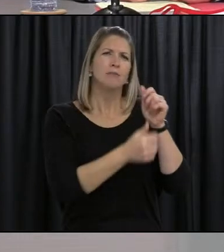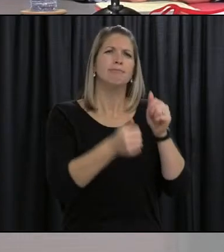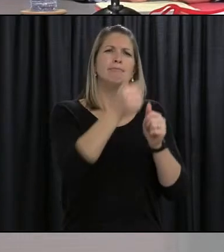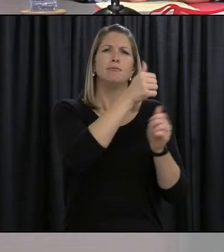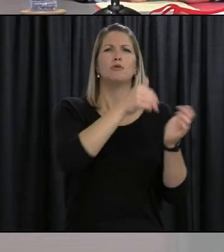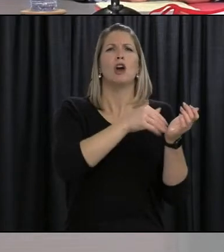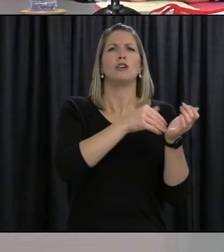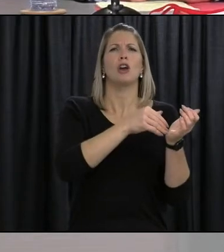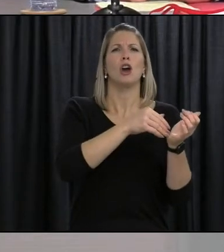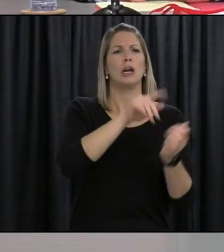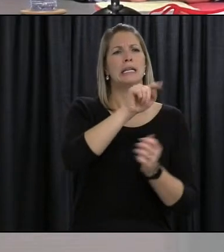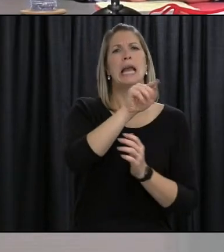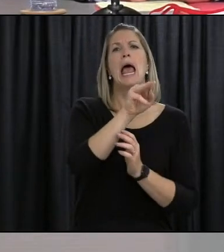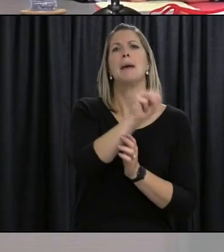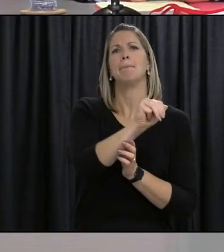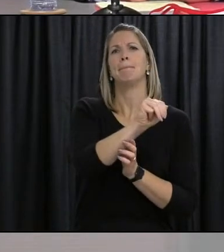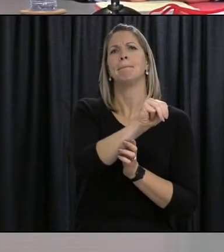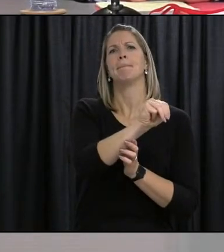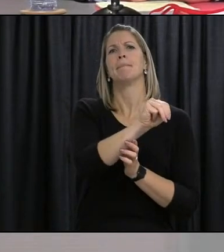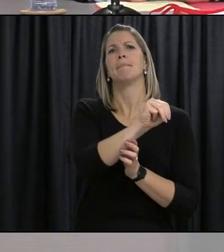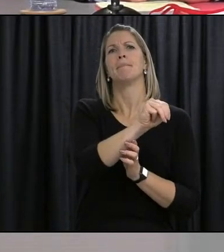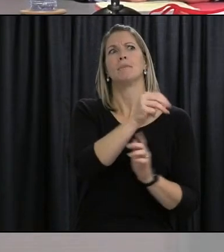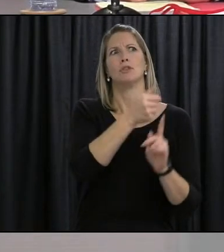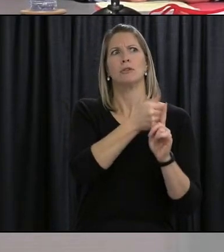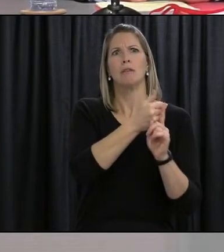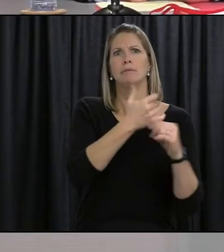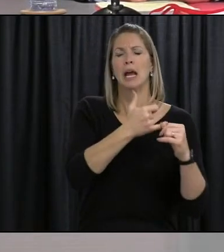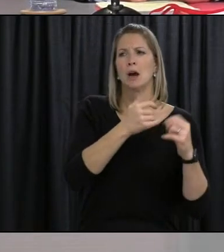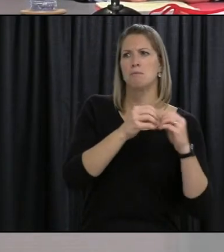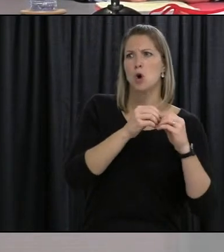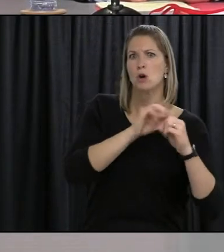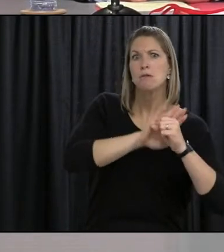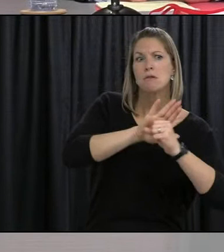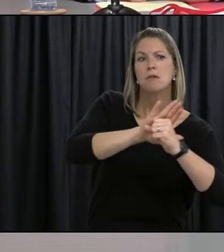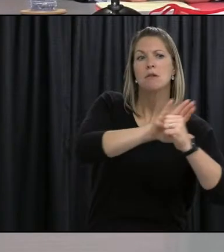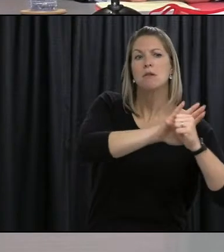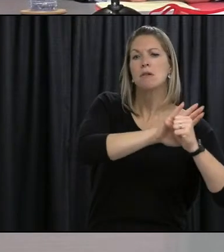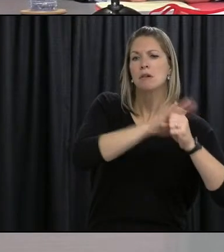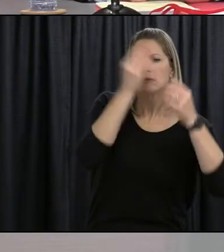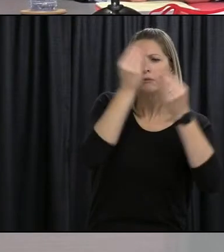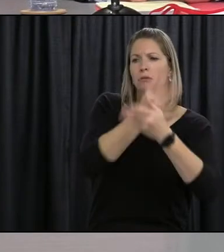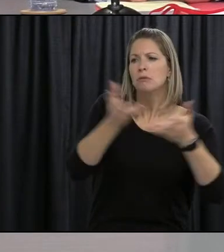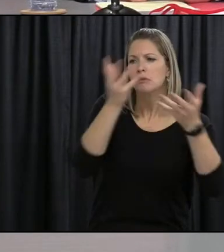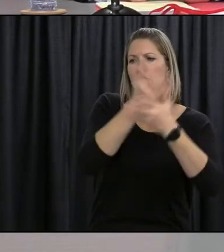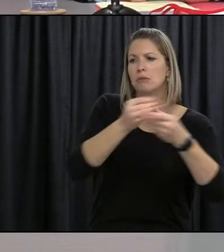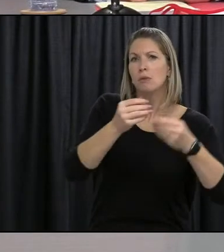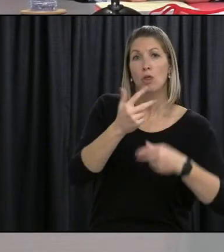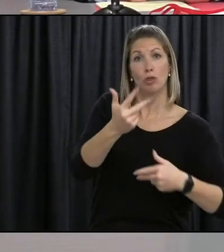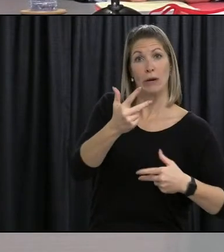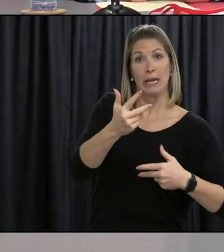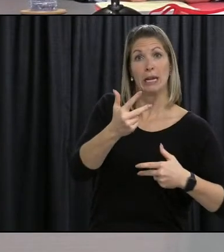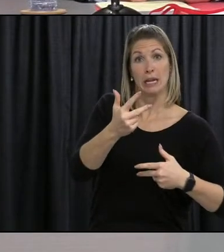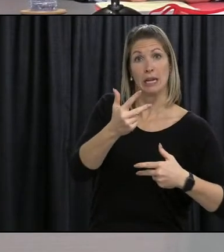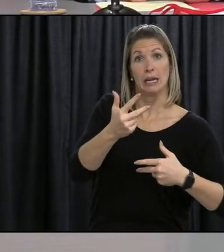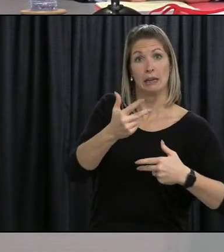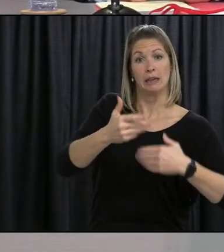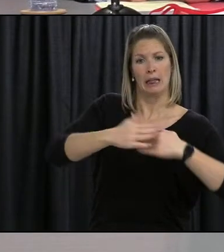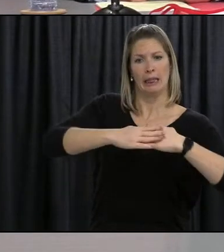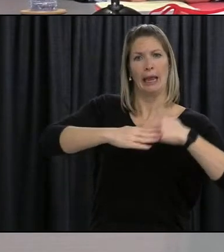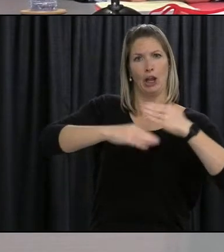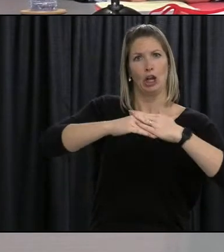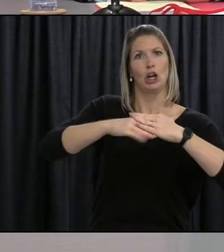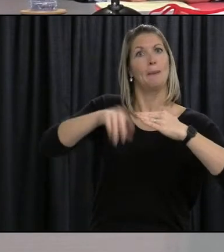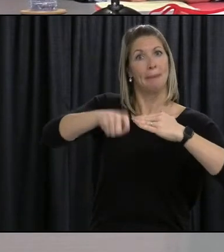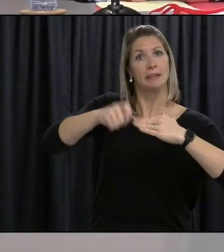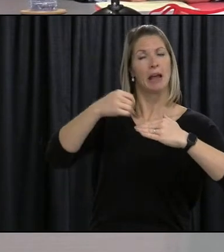is really now pushing this 3-ply. Is that something that you are also really recommending that people use